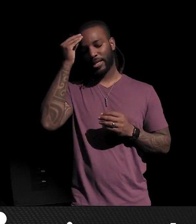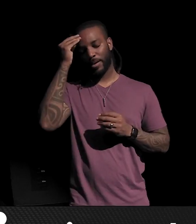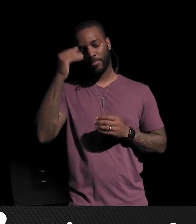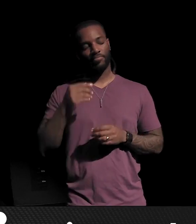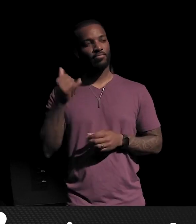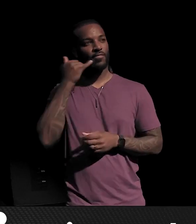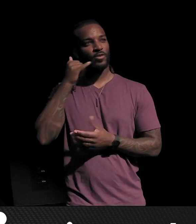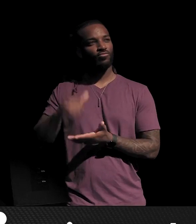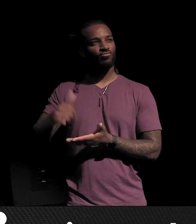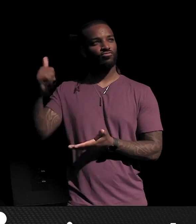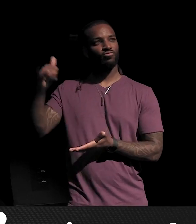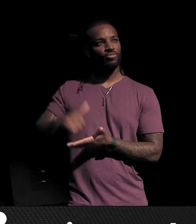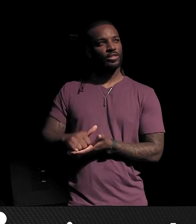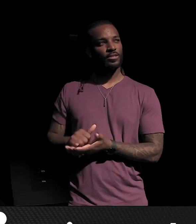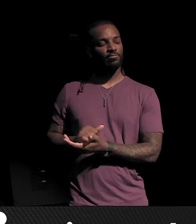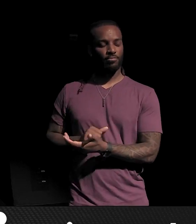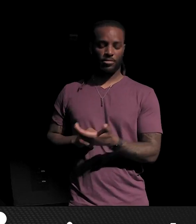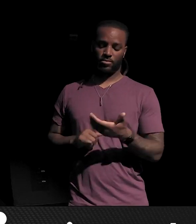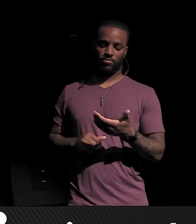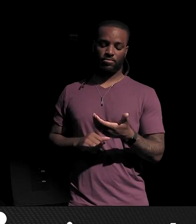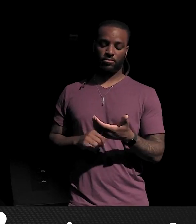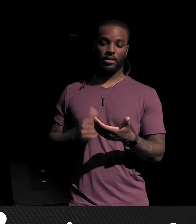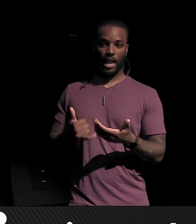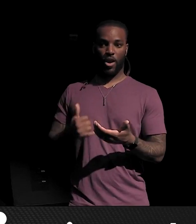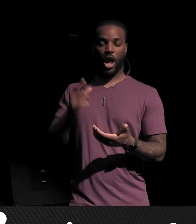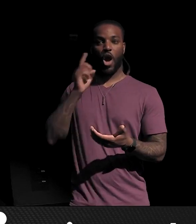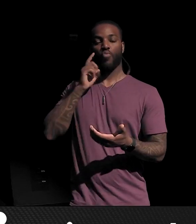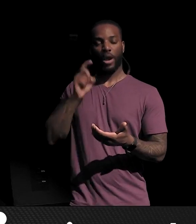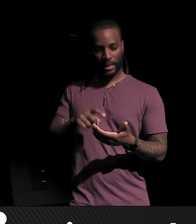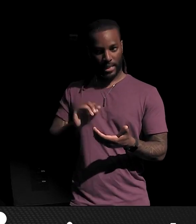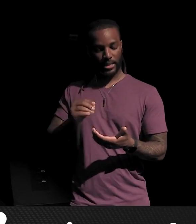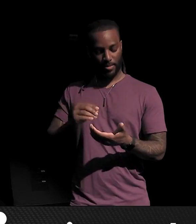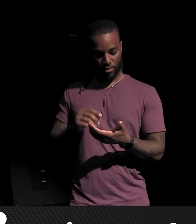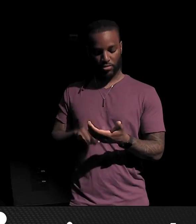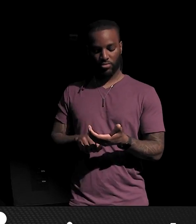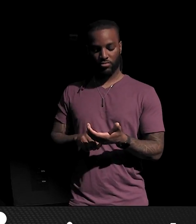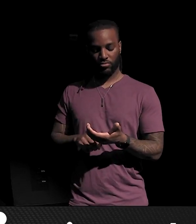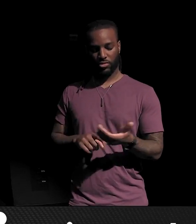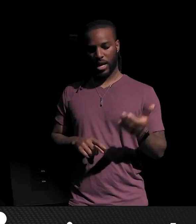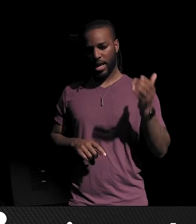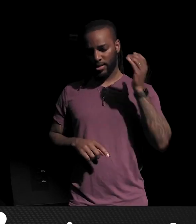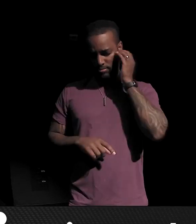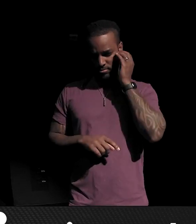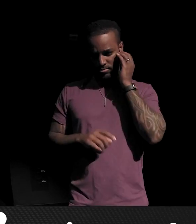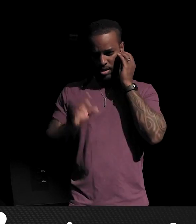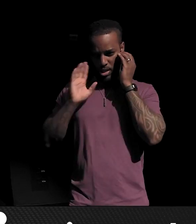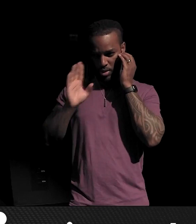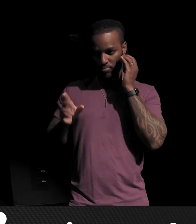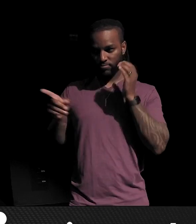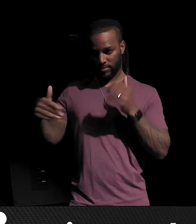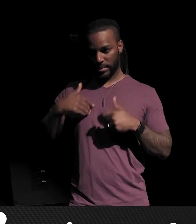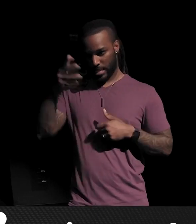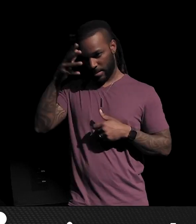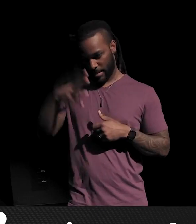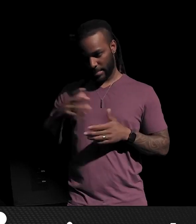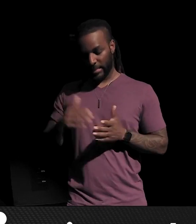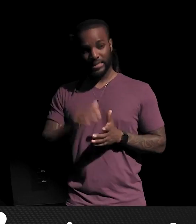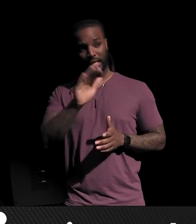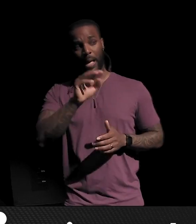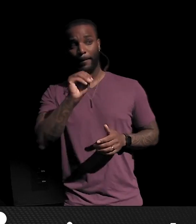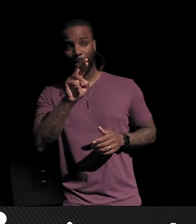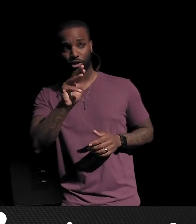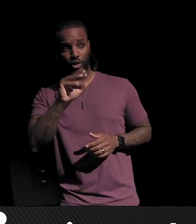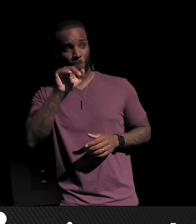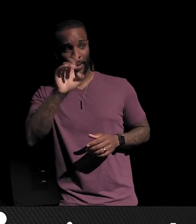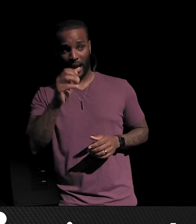rings again. I look at the phone. Now, this time I recognize the number, so I answer it. And I'm like, hello? And it's this young man again. He says, Mr. Mike, I don't know what